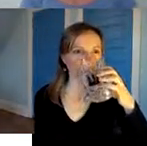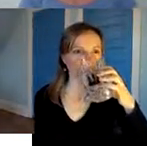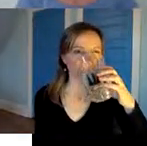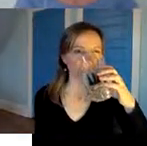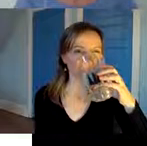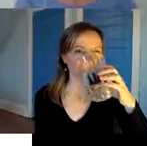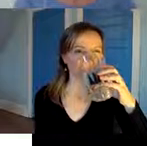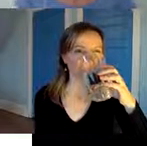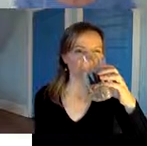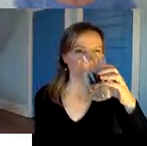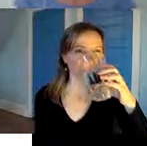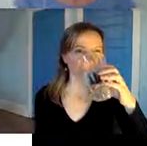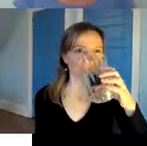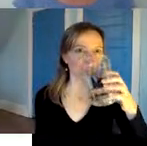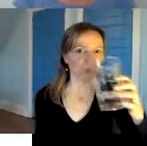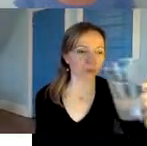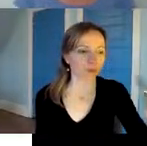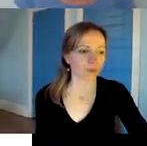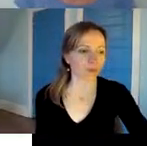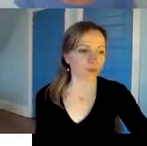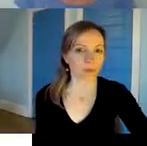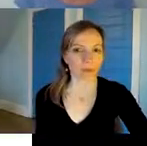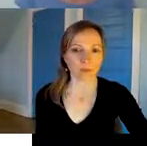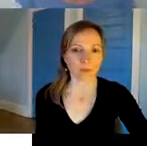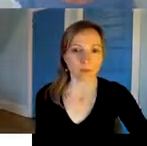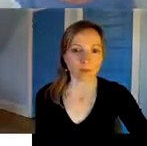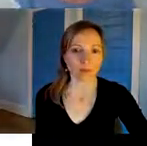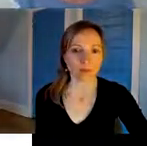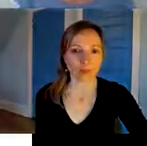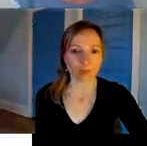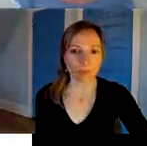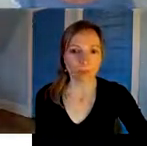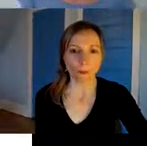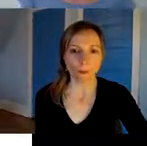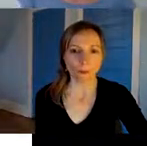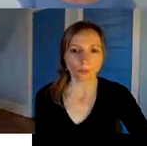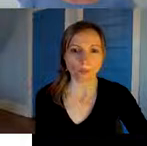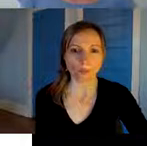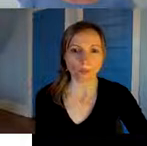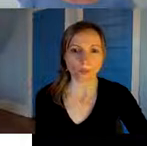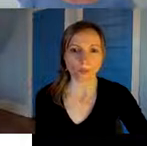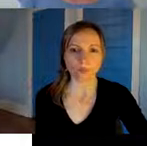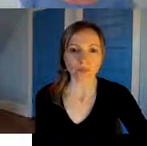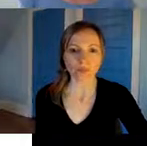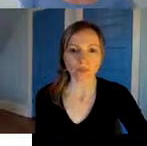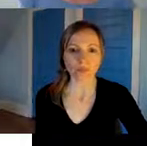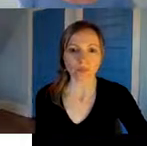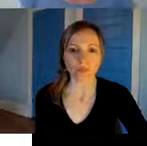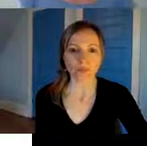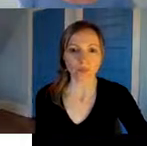find either of those, just move your mouse around the screen, and then you should see a black bar pop up where you should be able